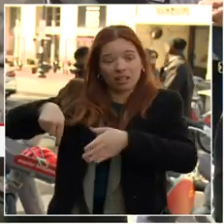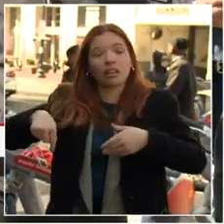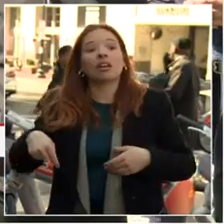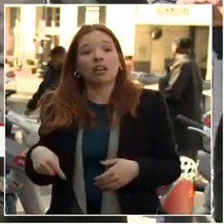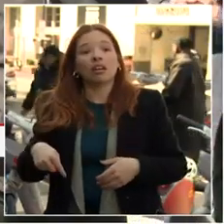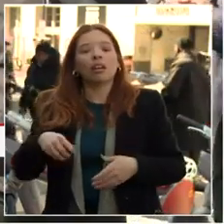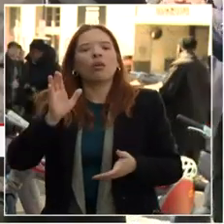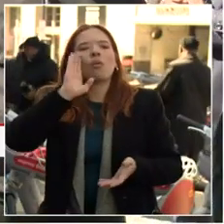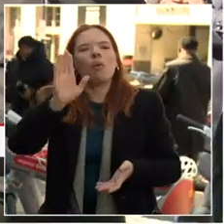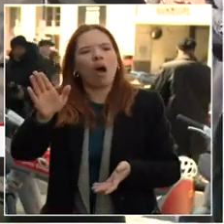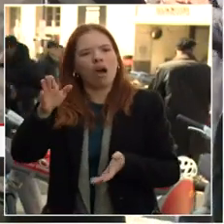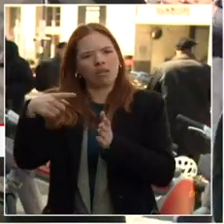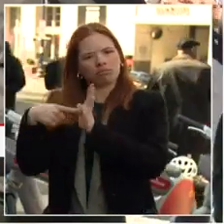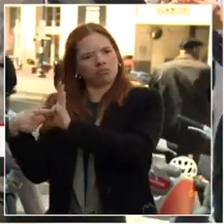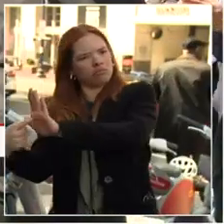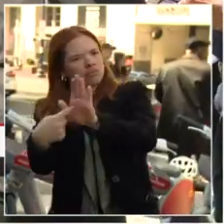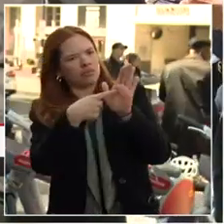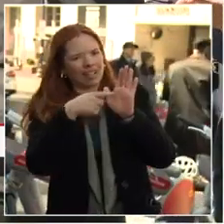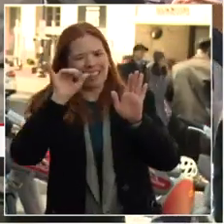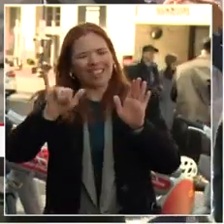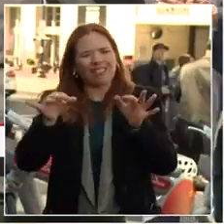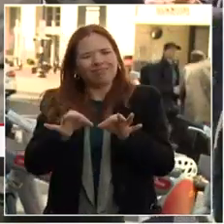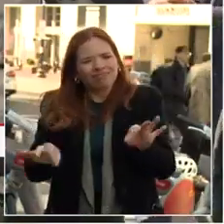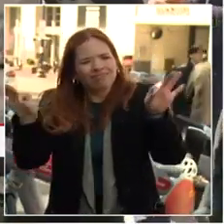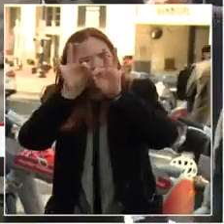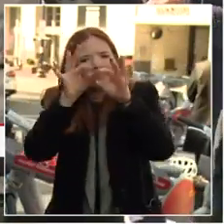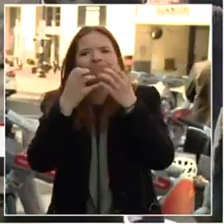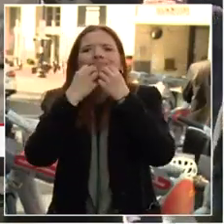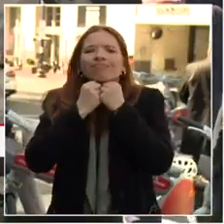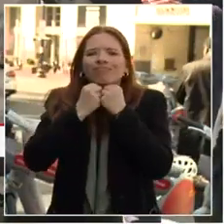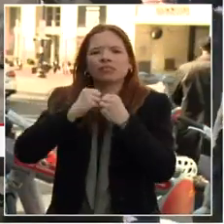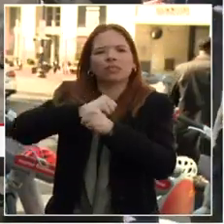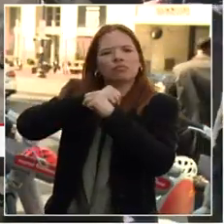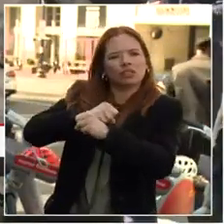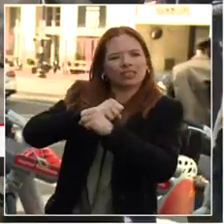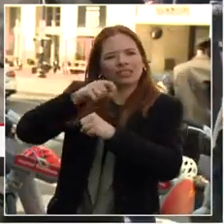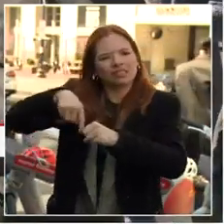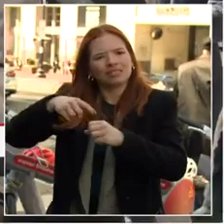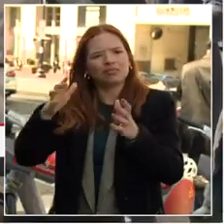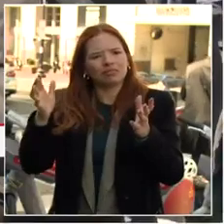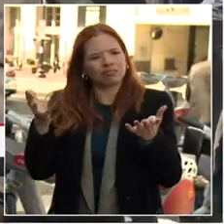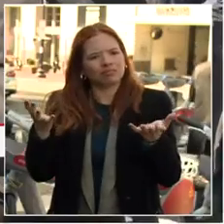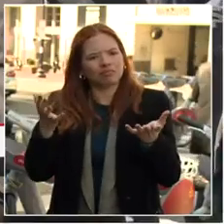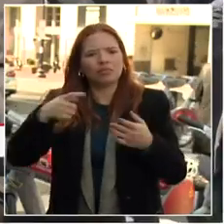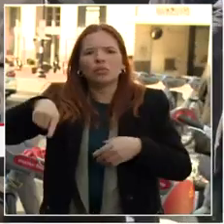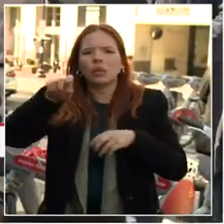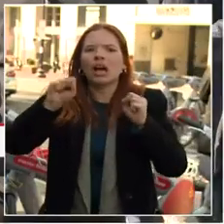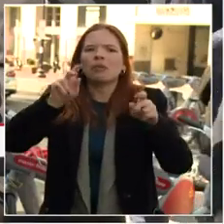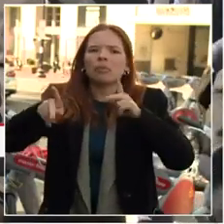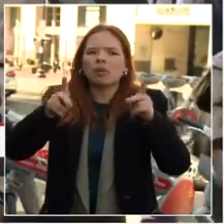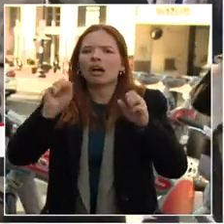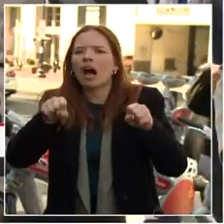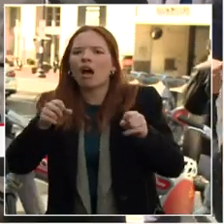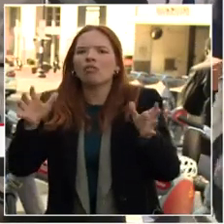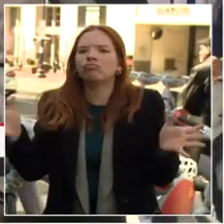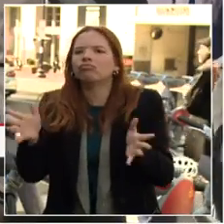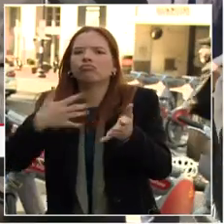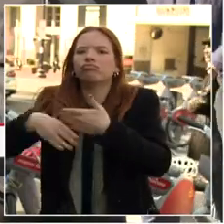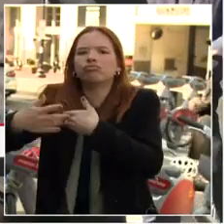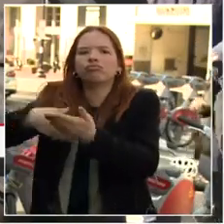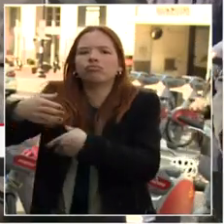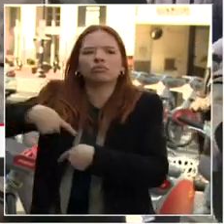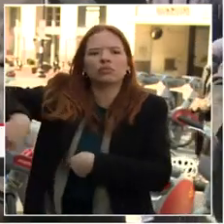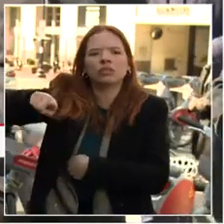city's cyclists that we value their safety. We would like to thank the Mayor's office and the District Department